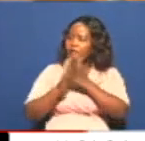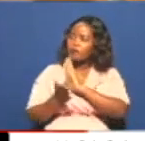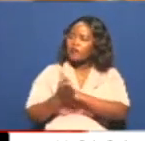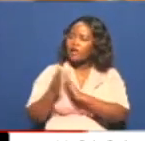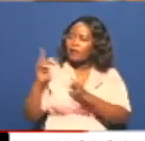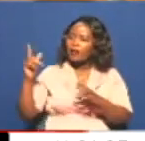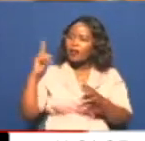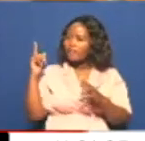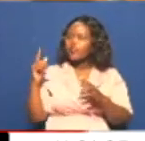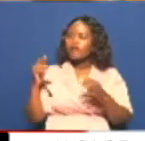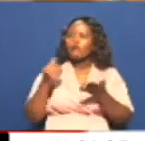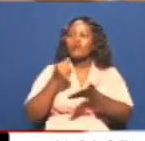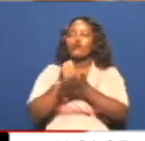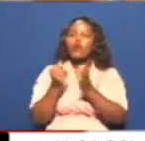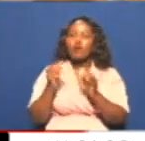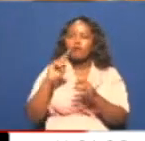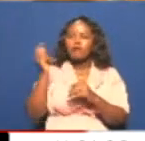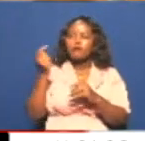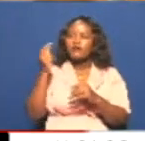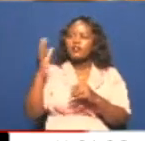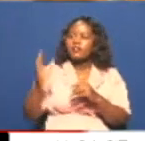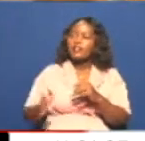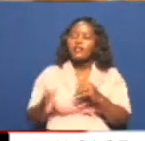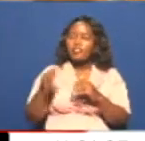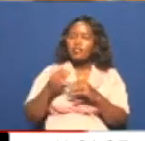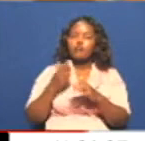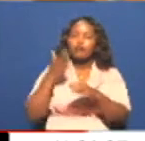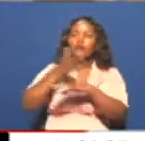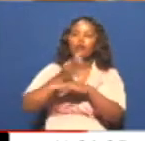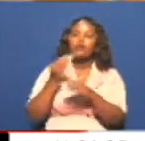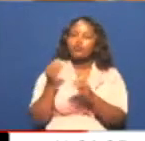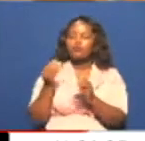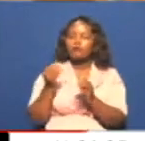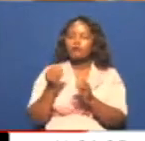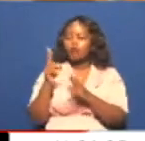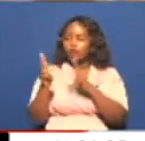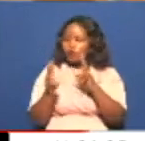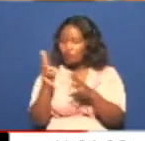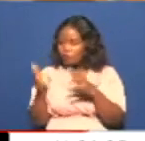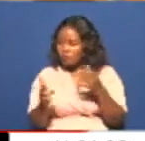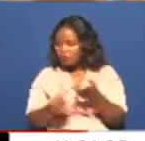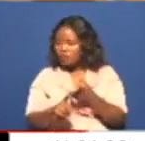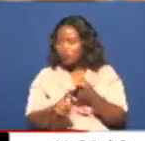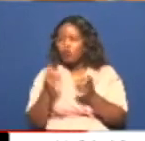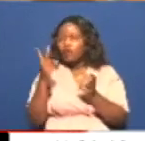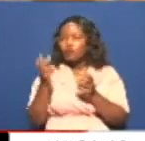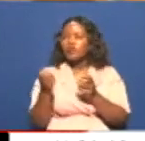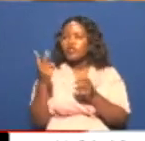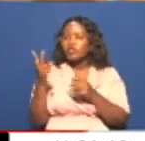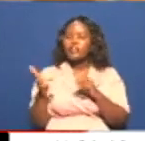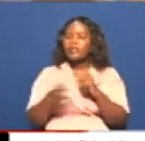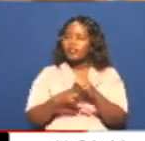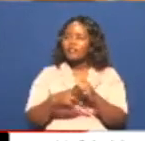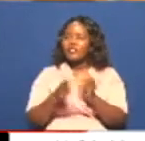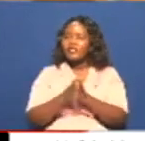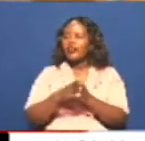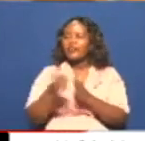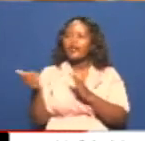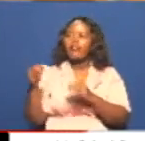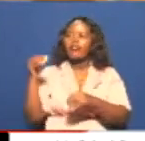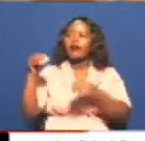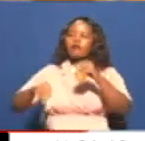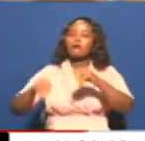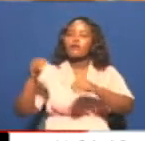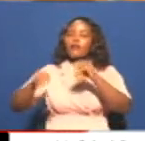post 2022 election. It will also govern 2027. It will govern for the rest of the elections. But looking at even the way